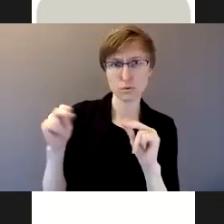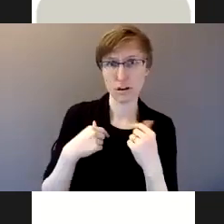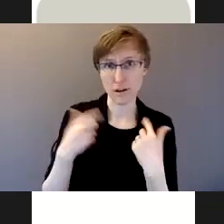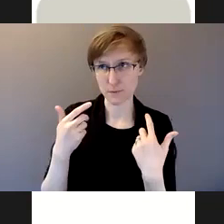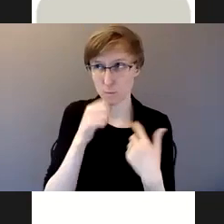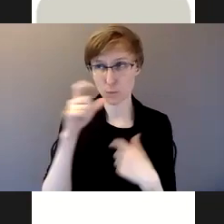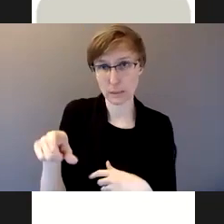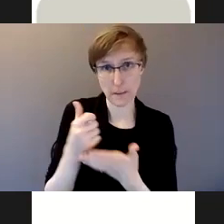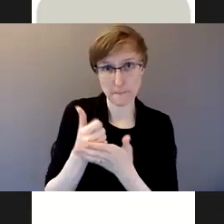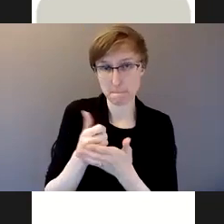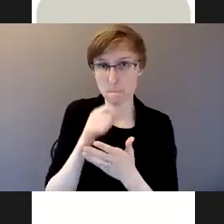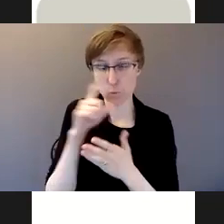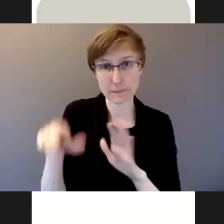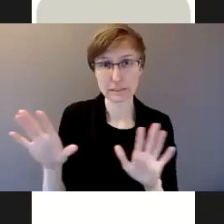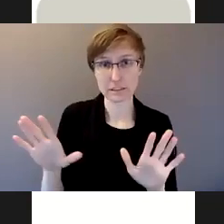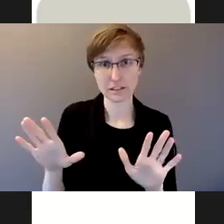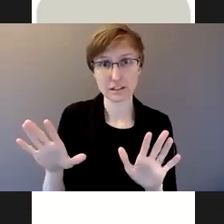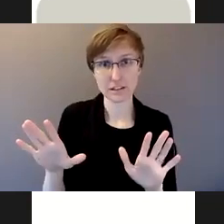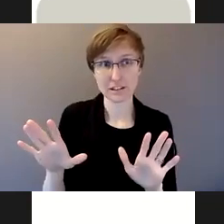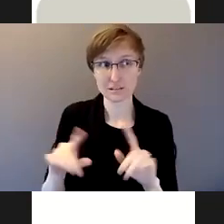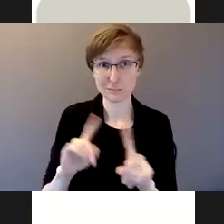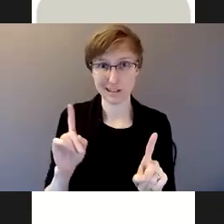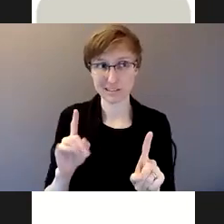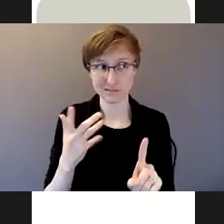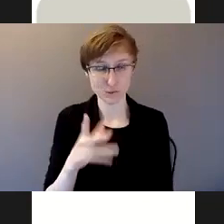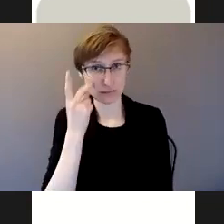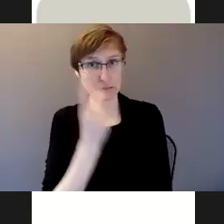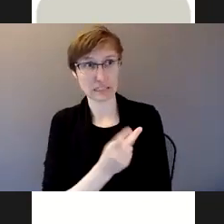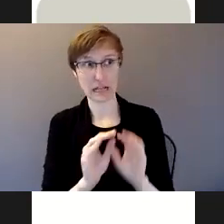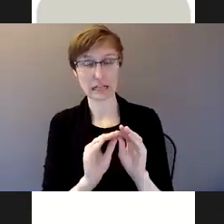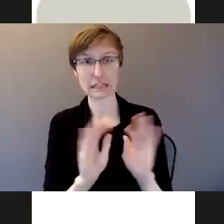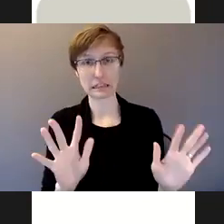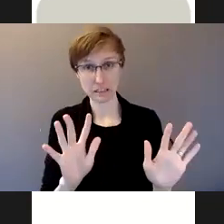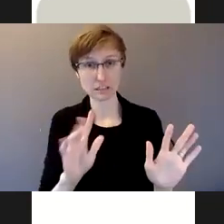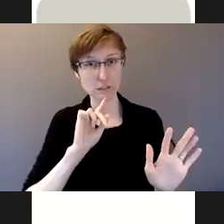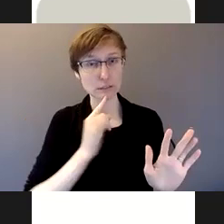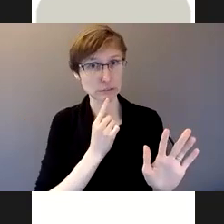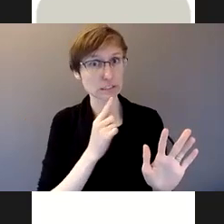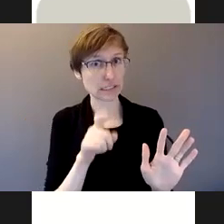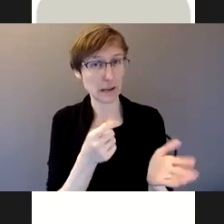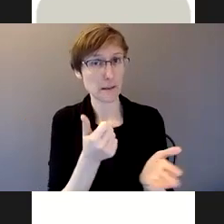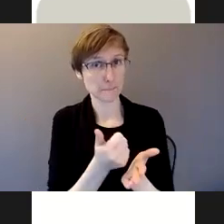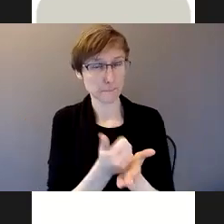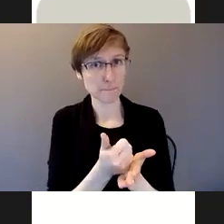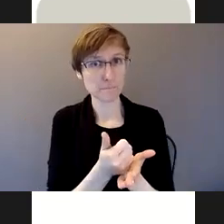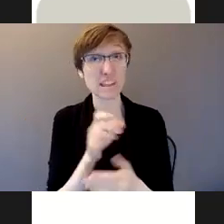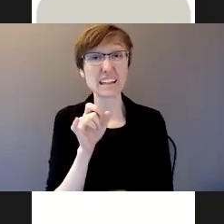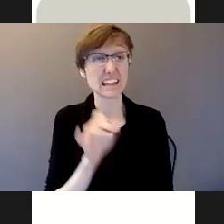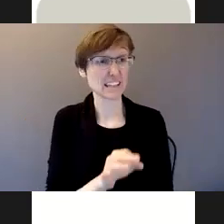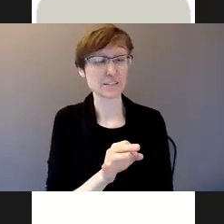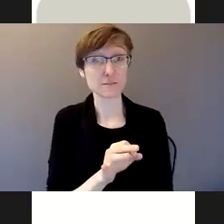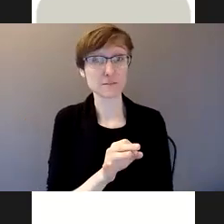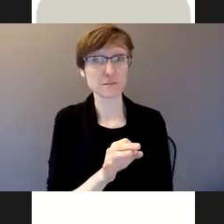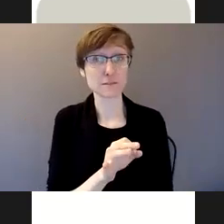course the facts show that they actually do, that they're at serious risk. If they participate and don't refuse it, then it can